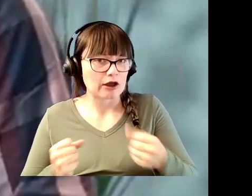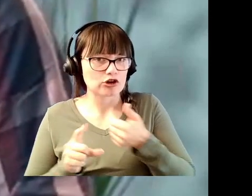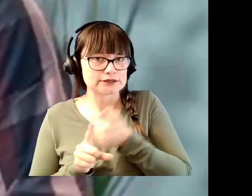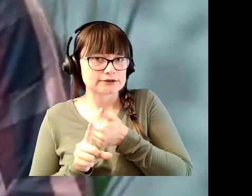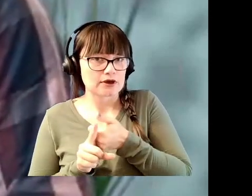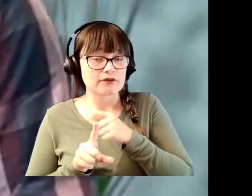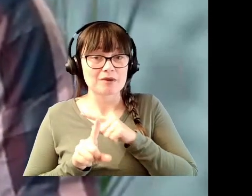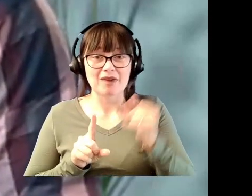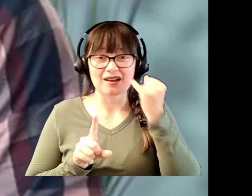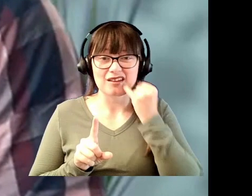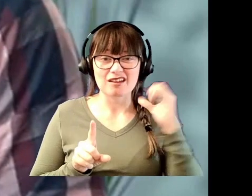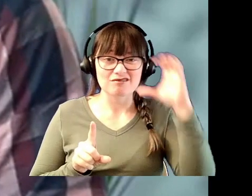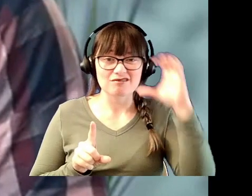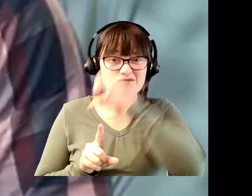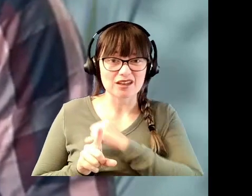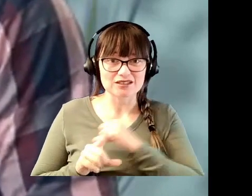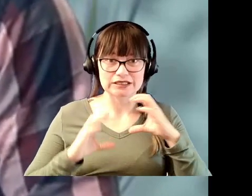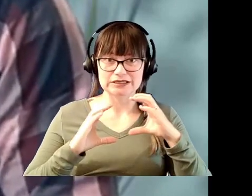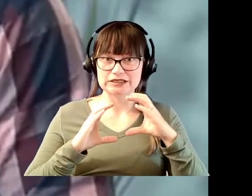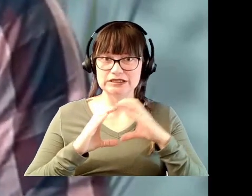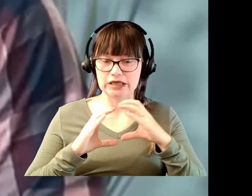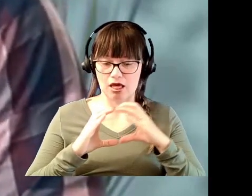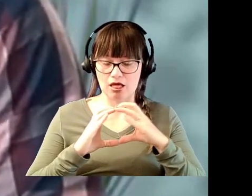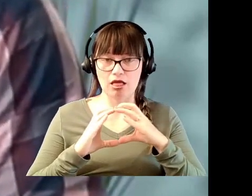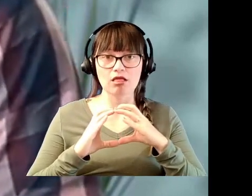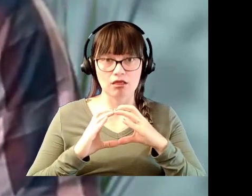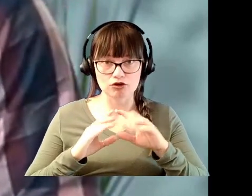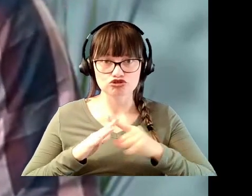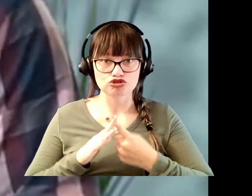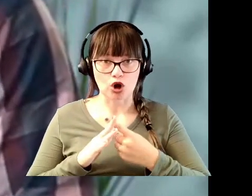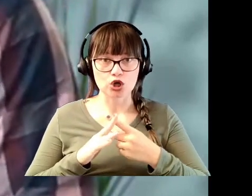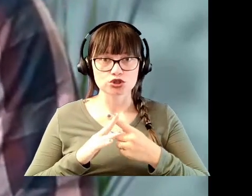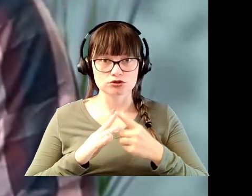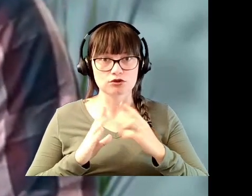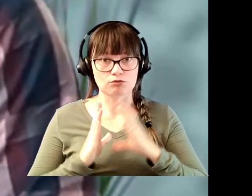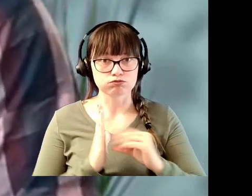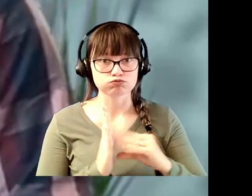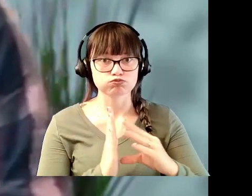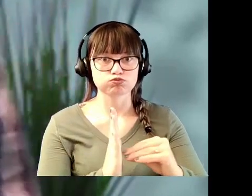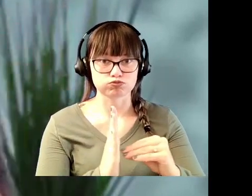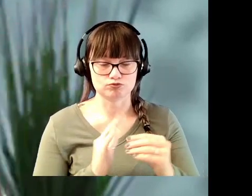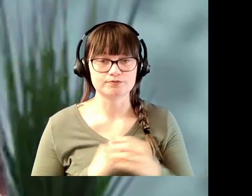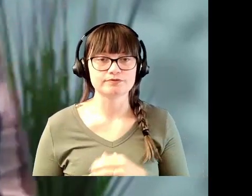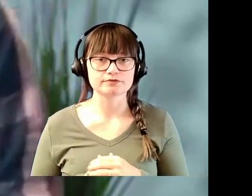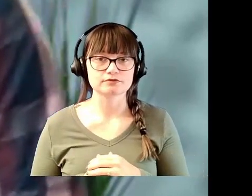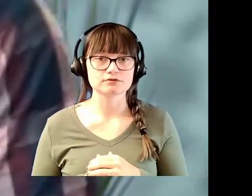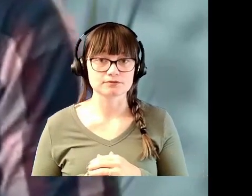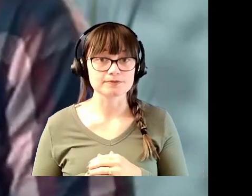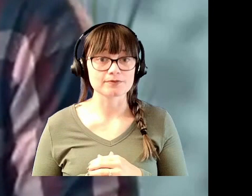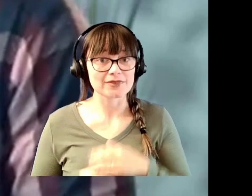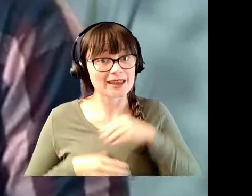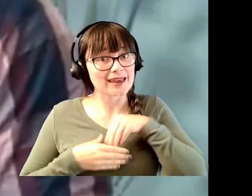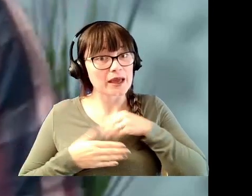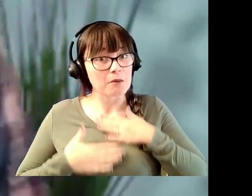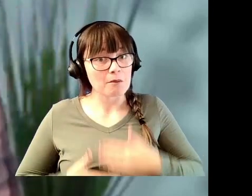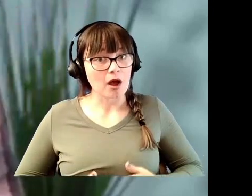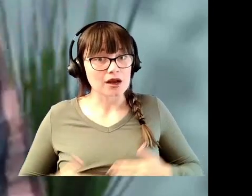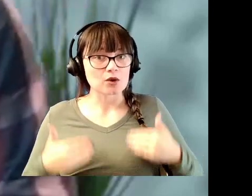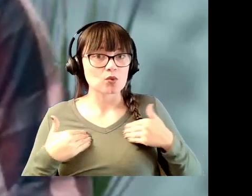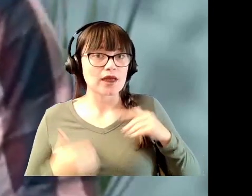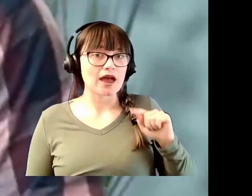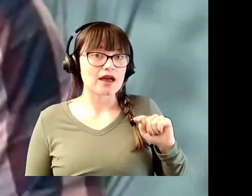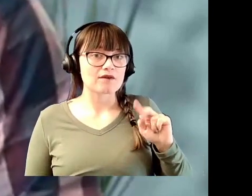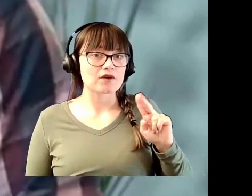when they're missed, the cells can multiply. We have in our bodies, we have tumor suppressor genes. So we